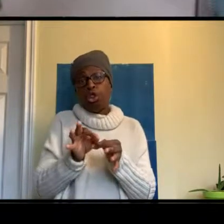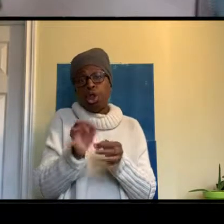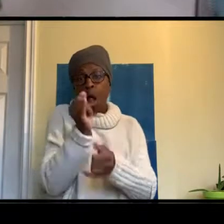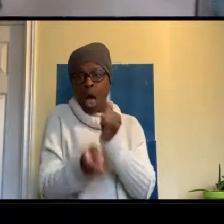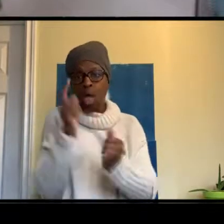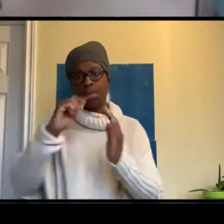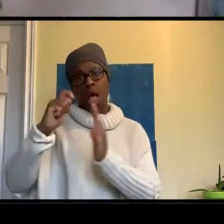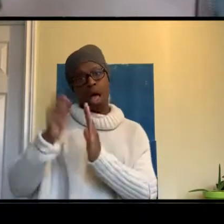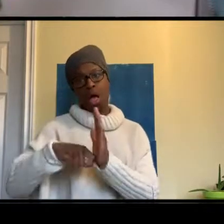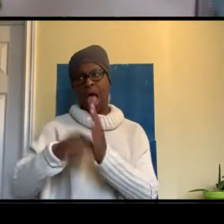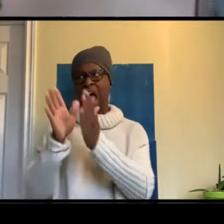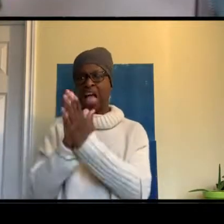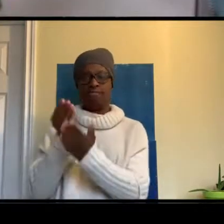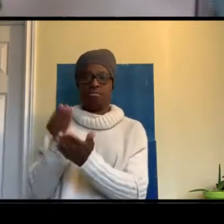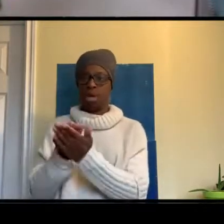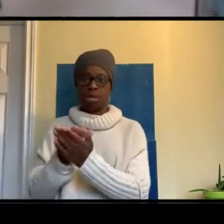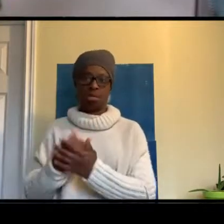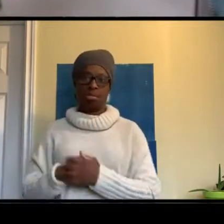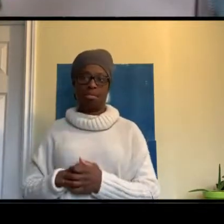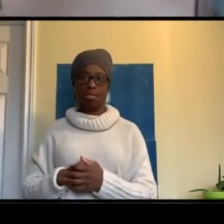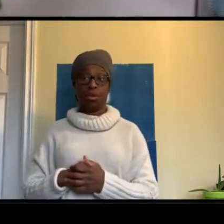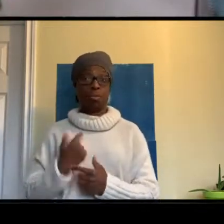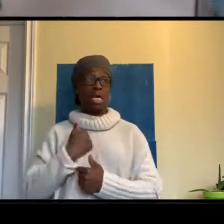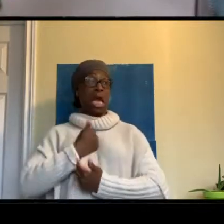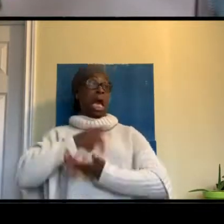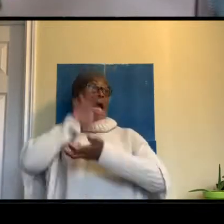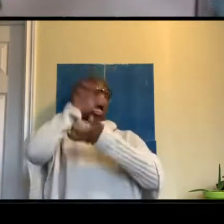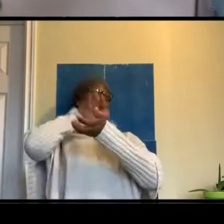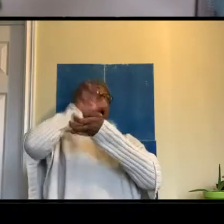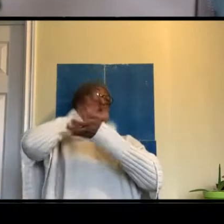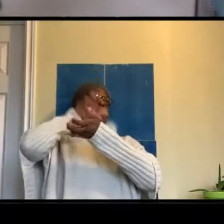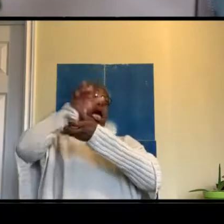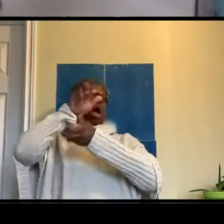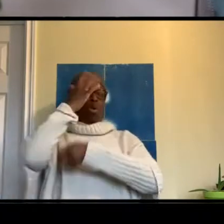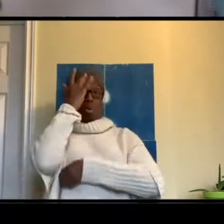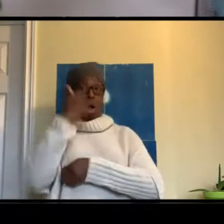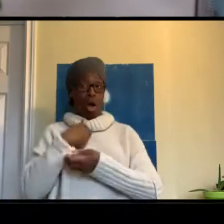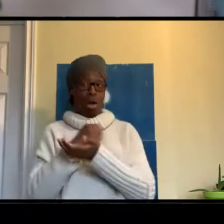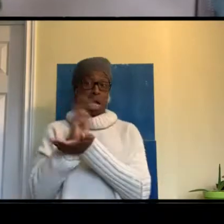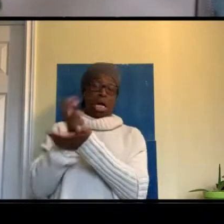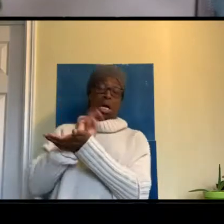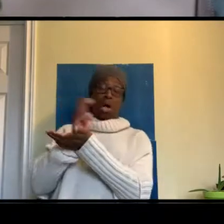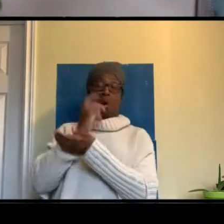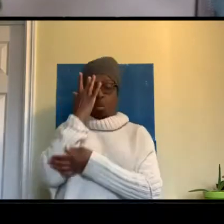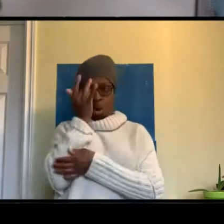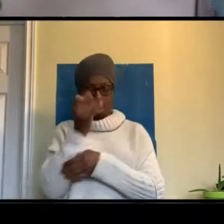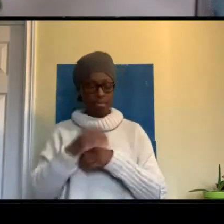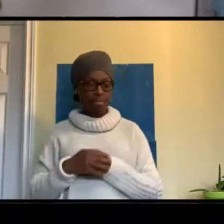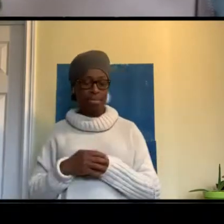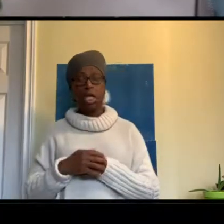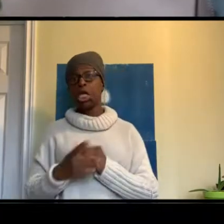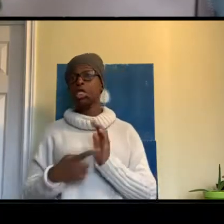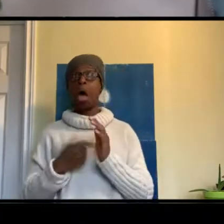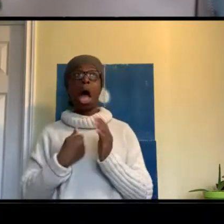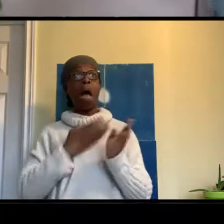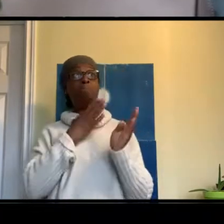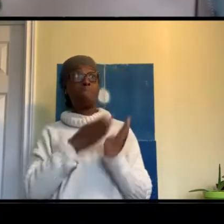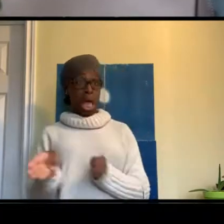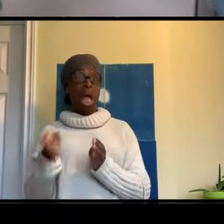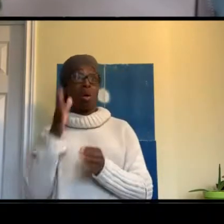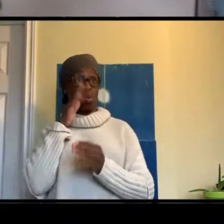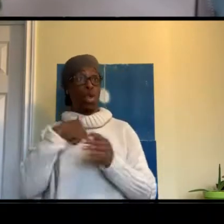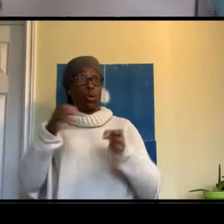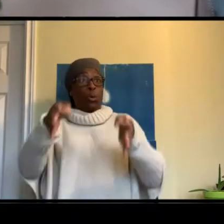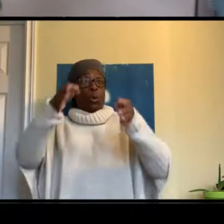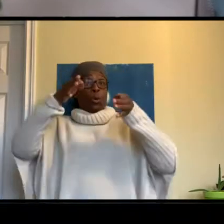The reason I'm laughing like that is because, you know, you can try your hardest to start early, but I always